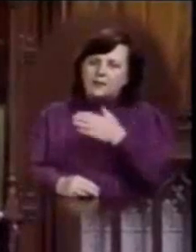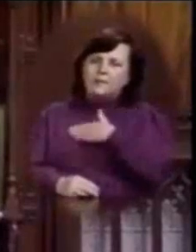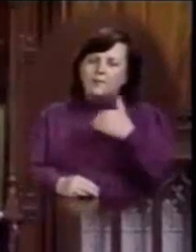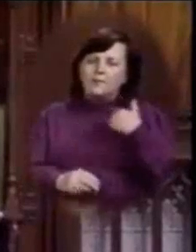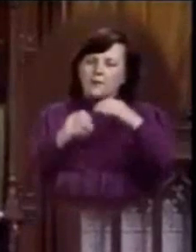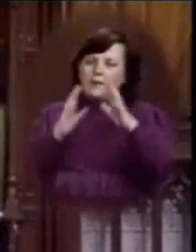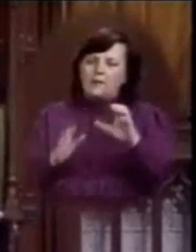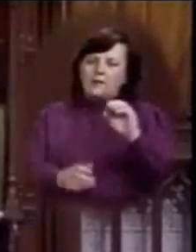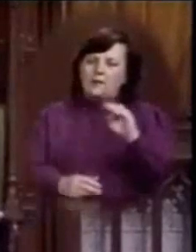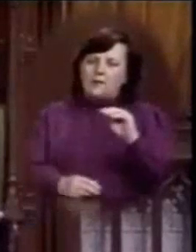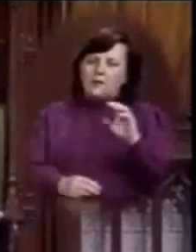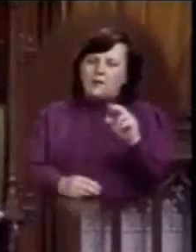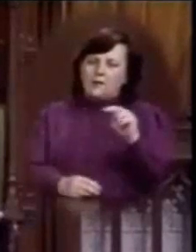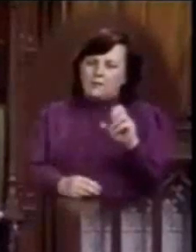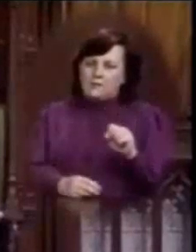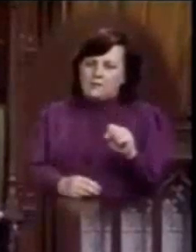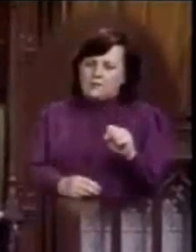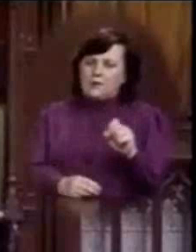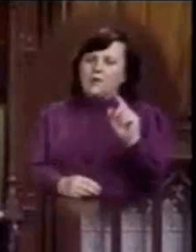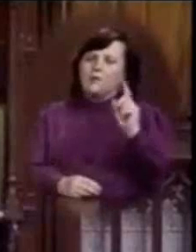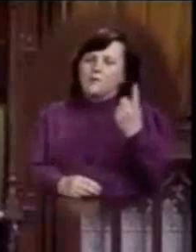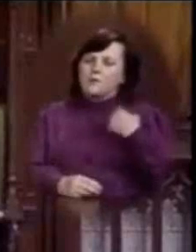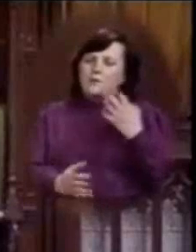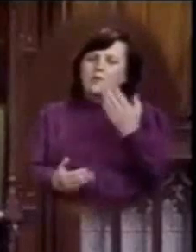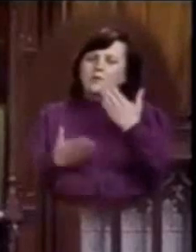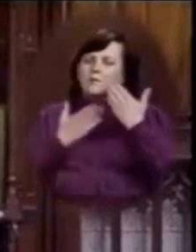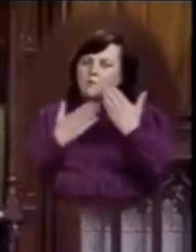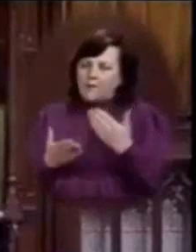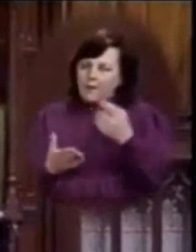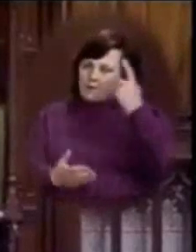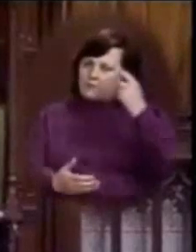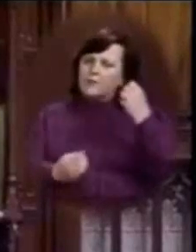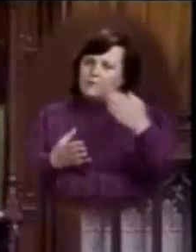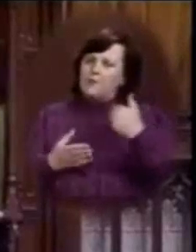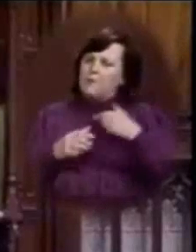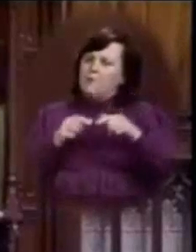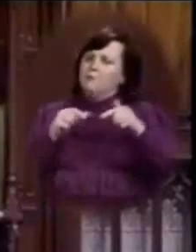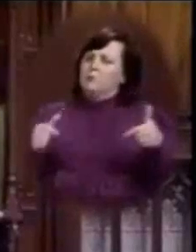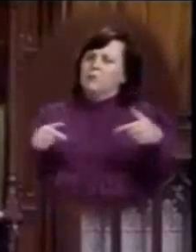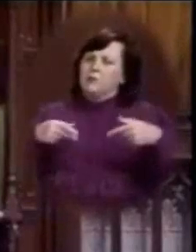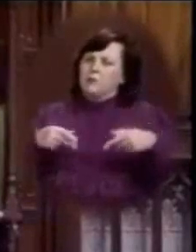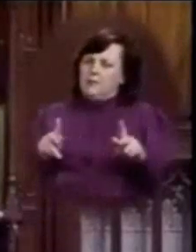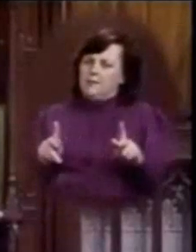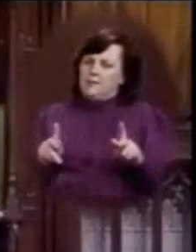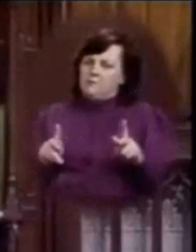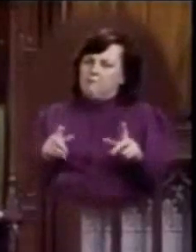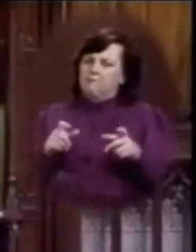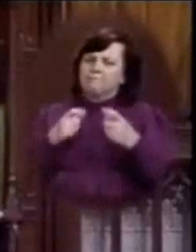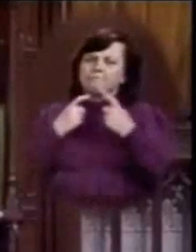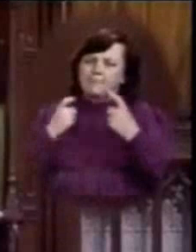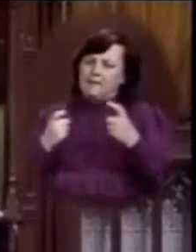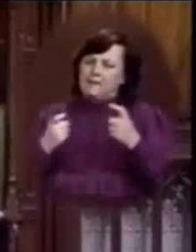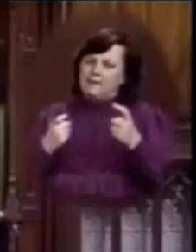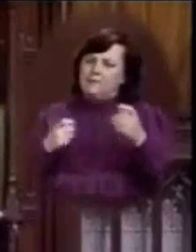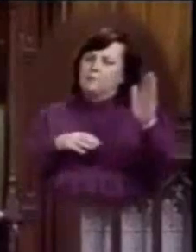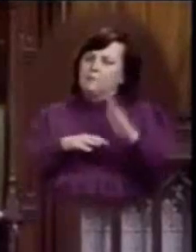Commons. J'aimerais tout d'abord... May I first thank you for according me the great privilege and distinction